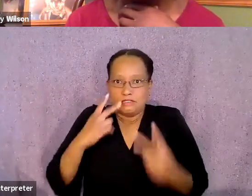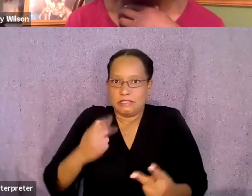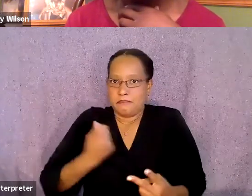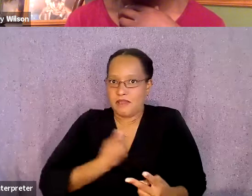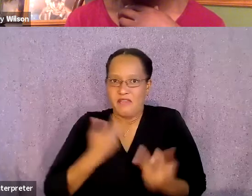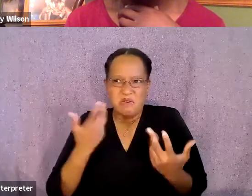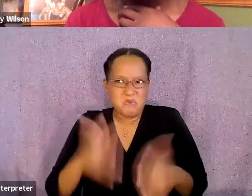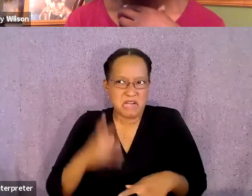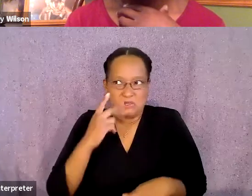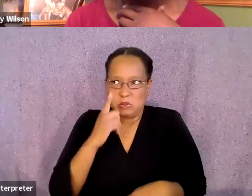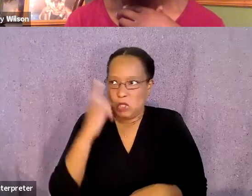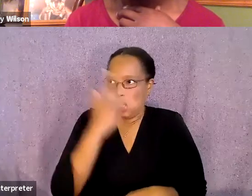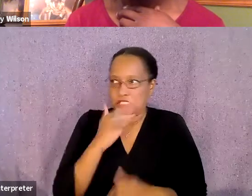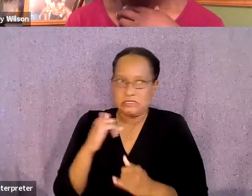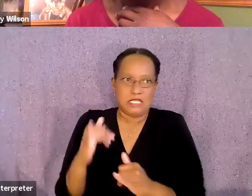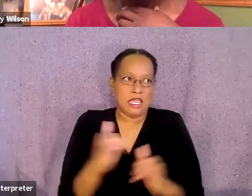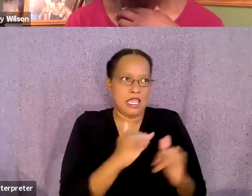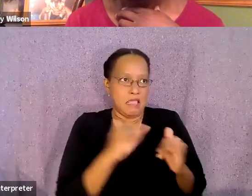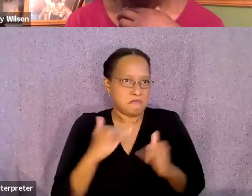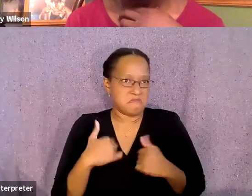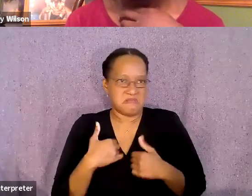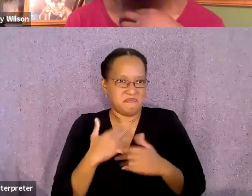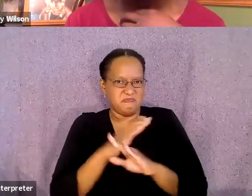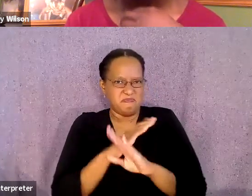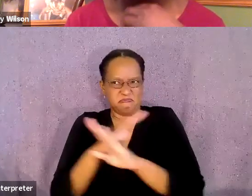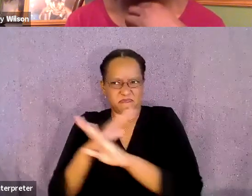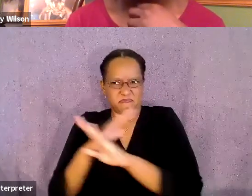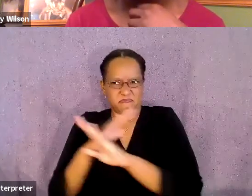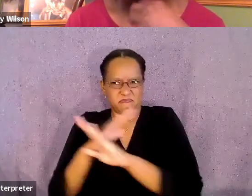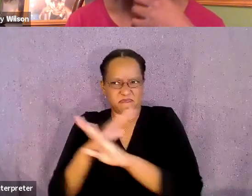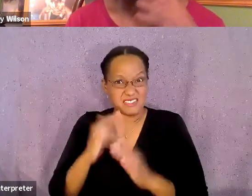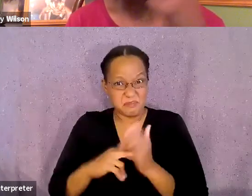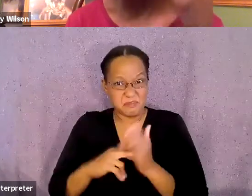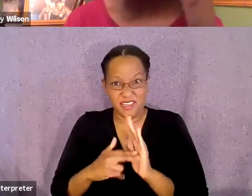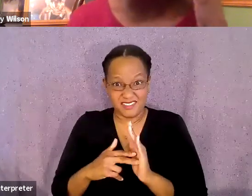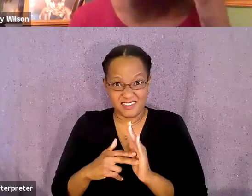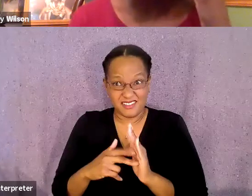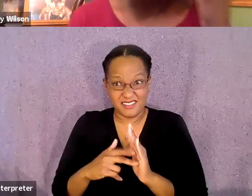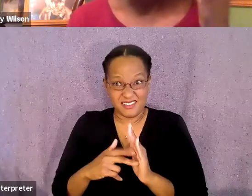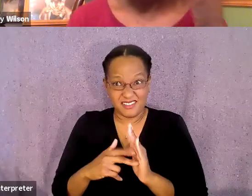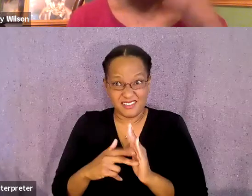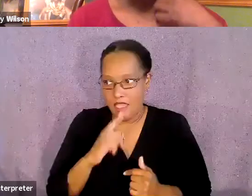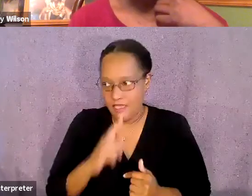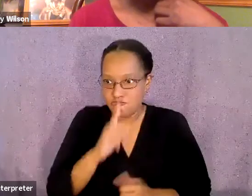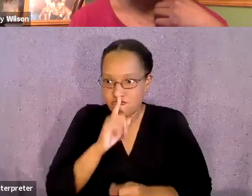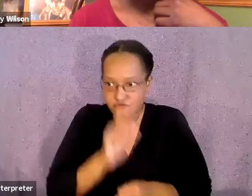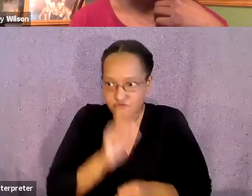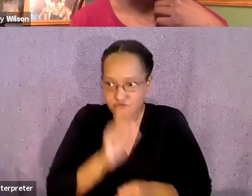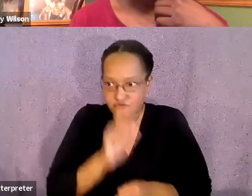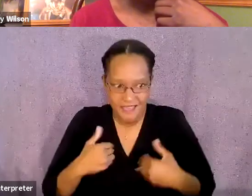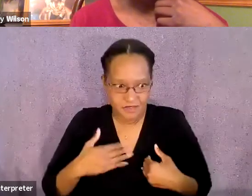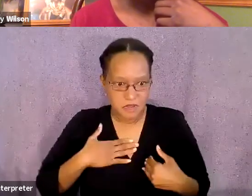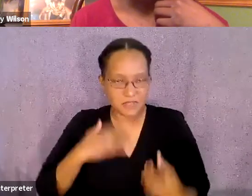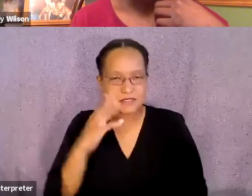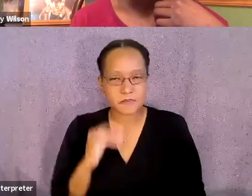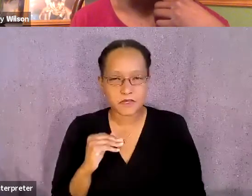anybody who looks like me because then it'll make this real. And it wasn't until I was in high school,